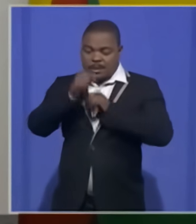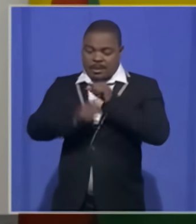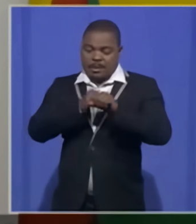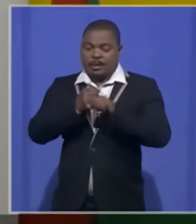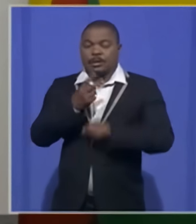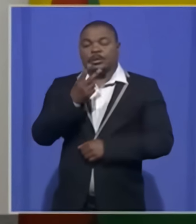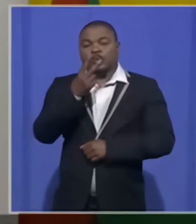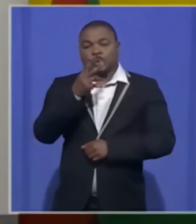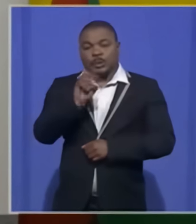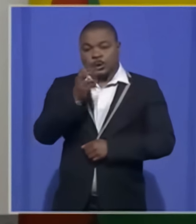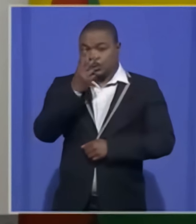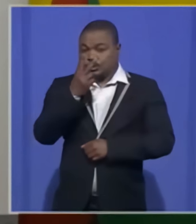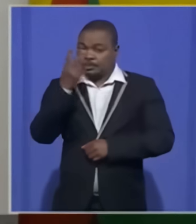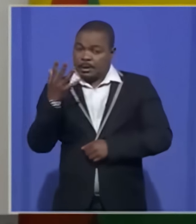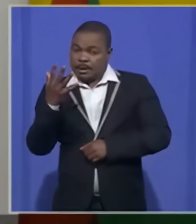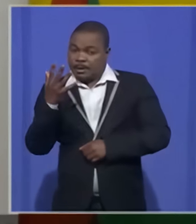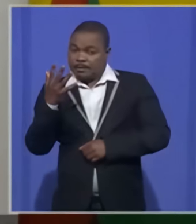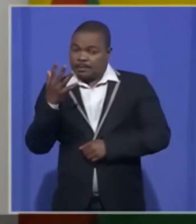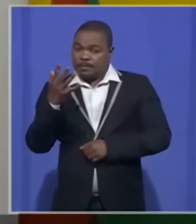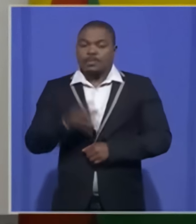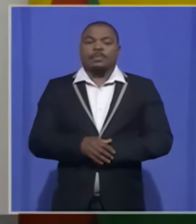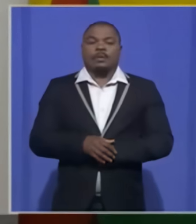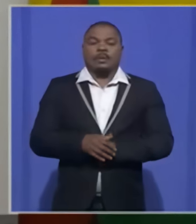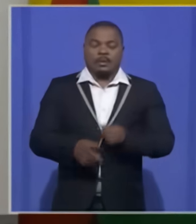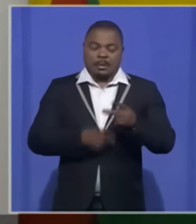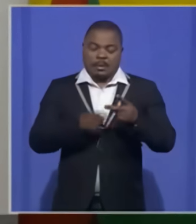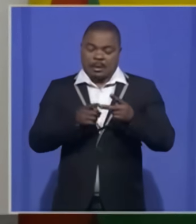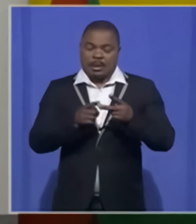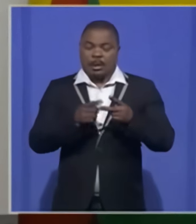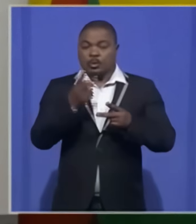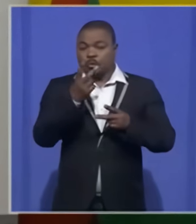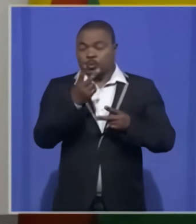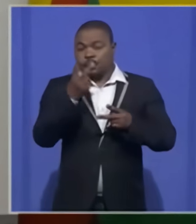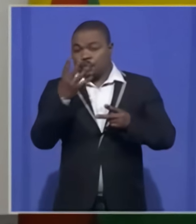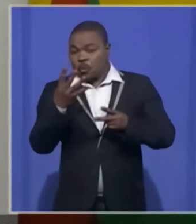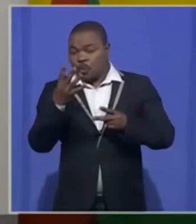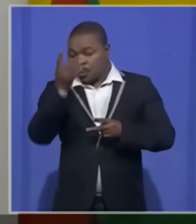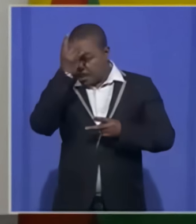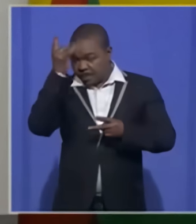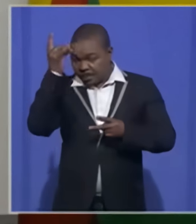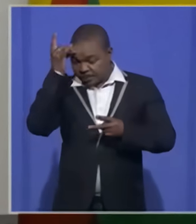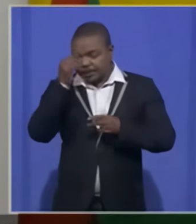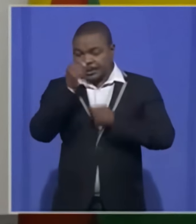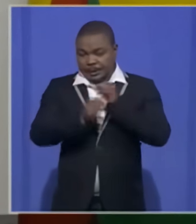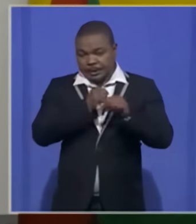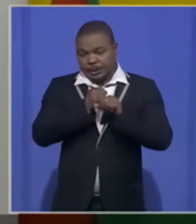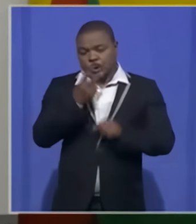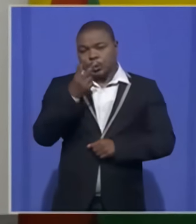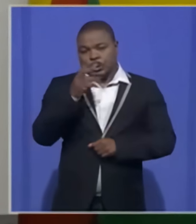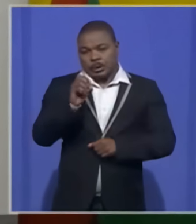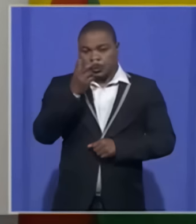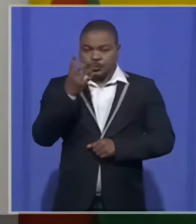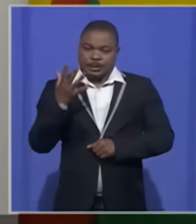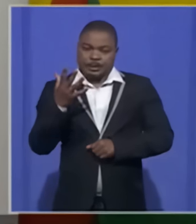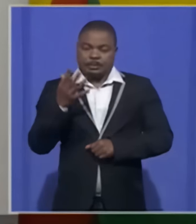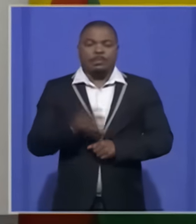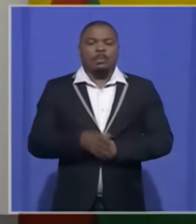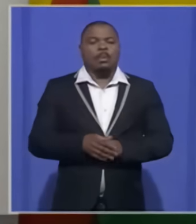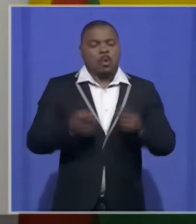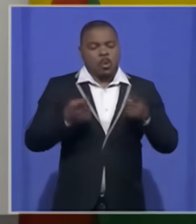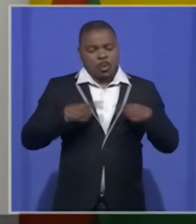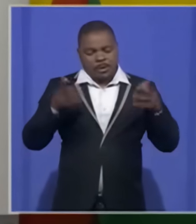2025 and 24th March 2025, we held